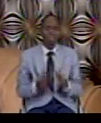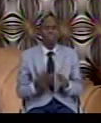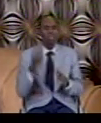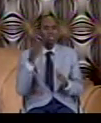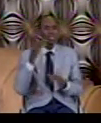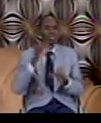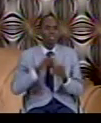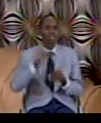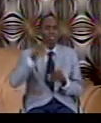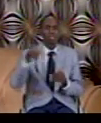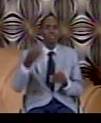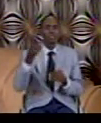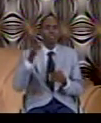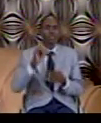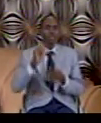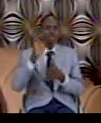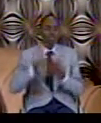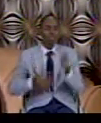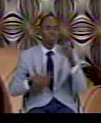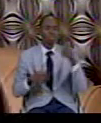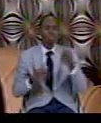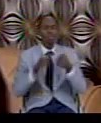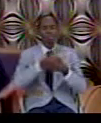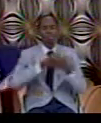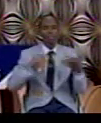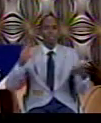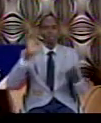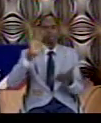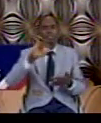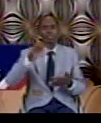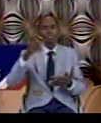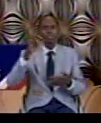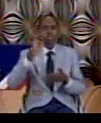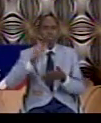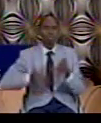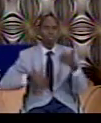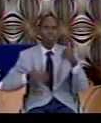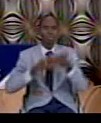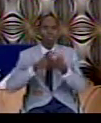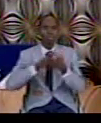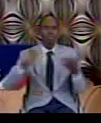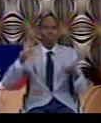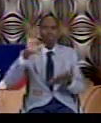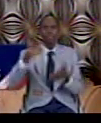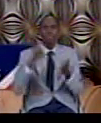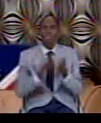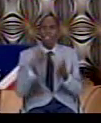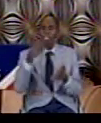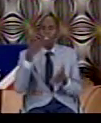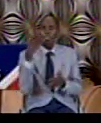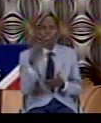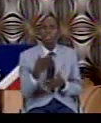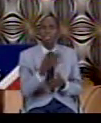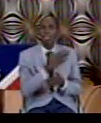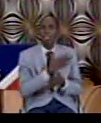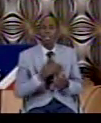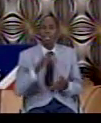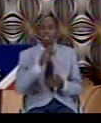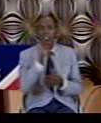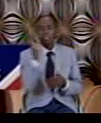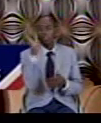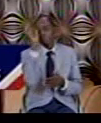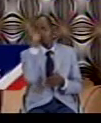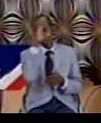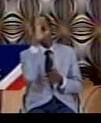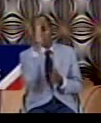John chapter 10, I'm reading from verse 5. John chapter 10, reading from verse 5. It says, and a stranger will